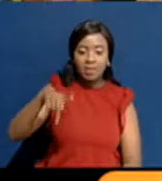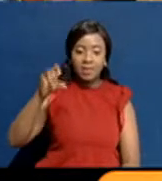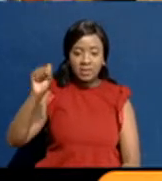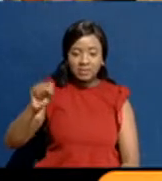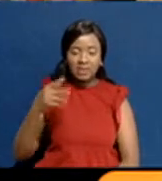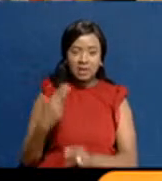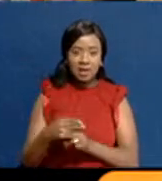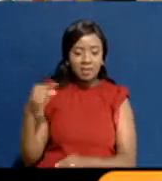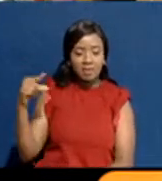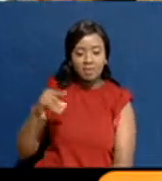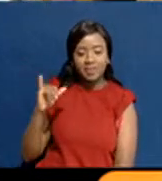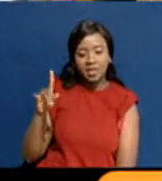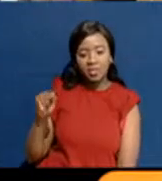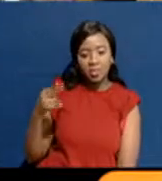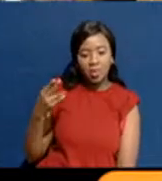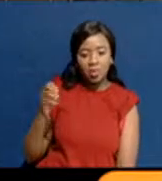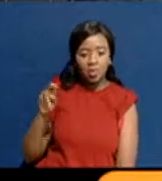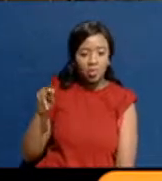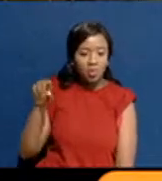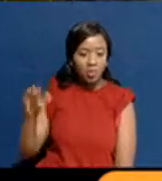Githongo. And